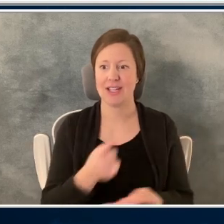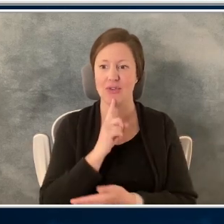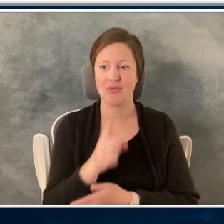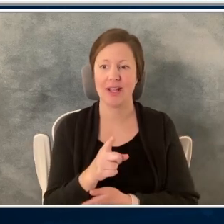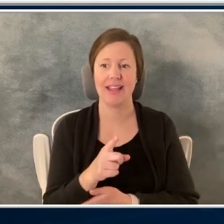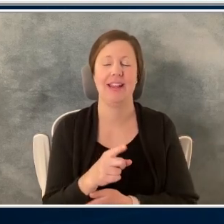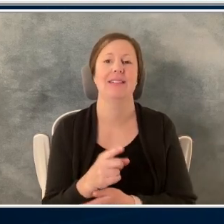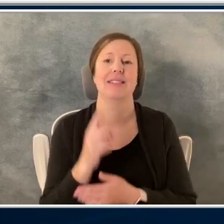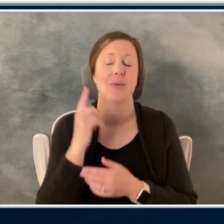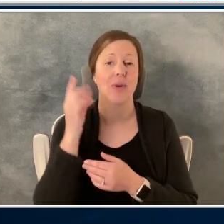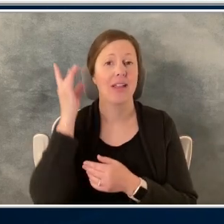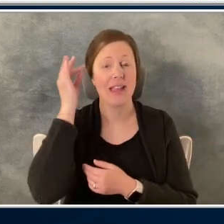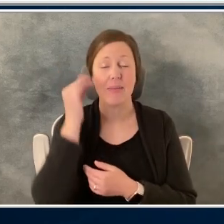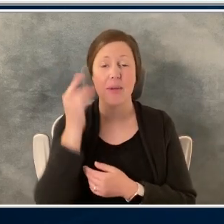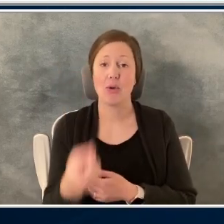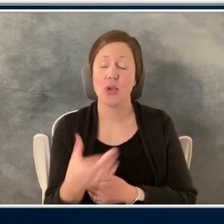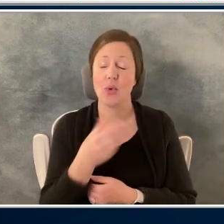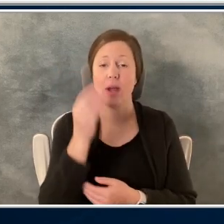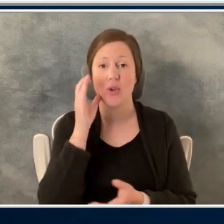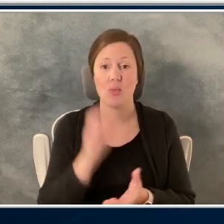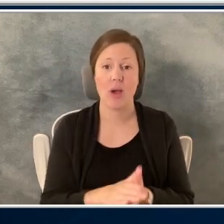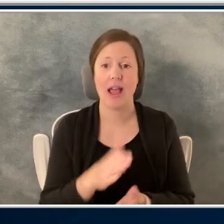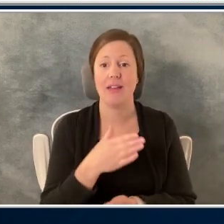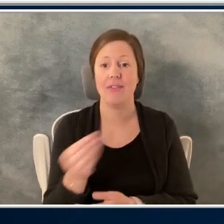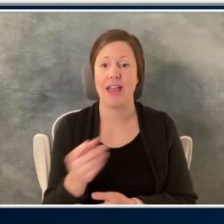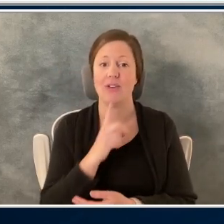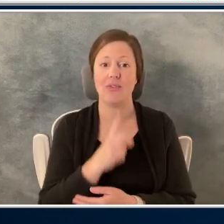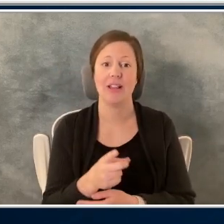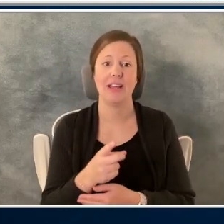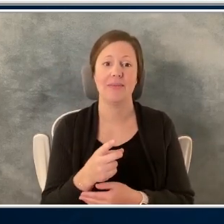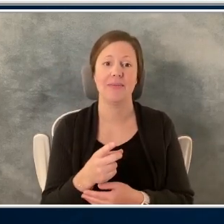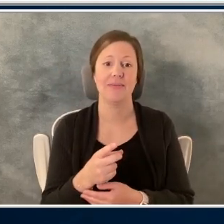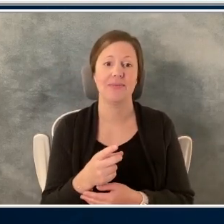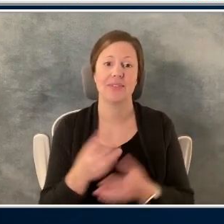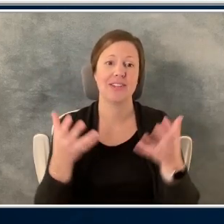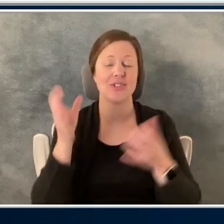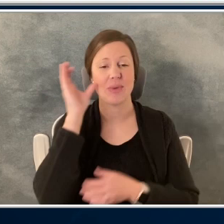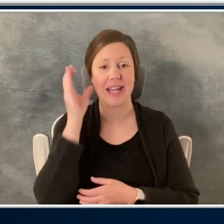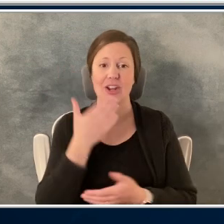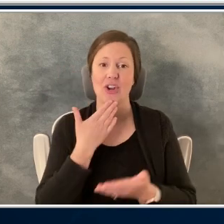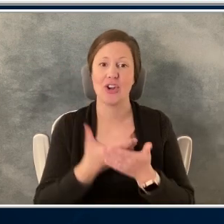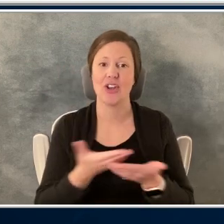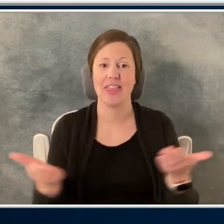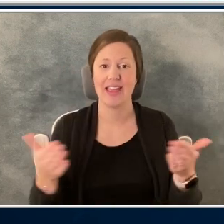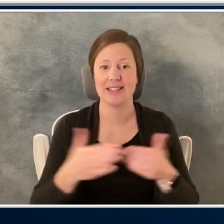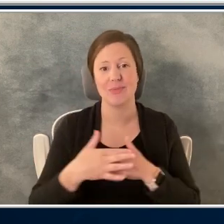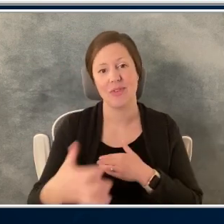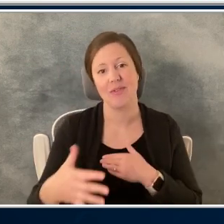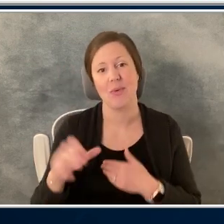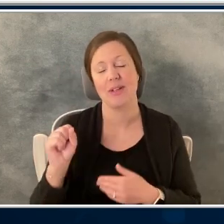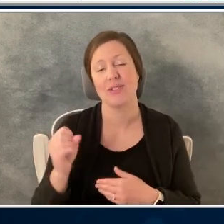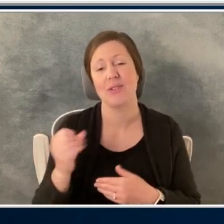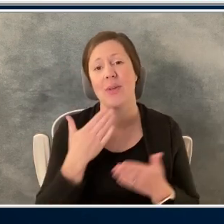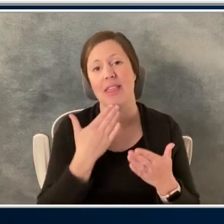you, your wife, and we just want to hear good things moving forward. So thank you so